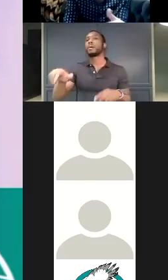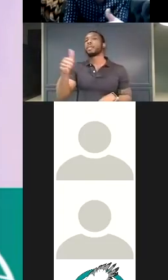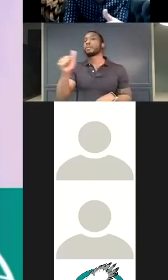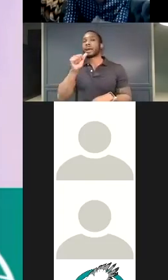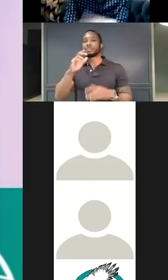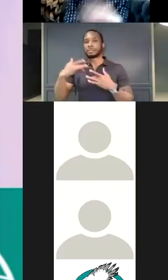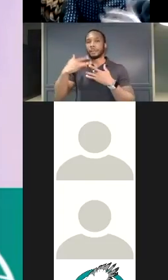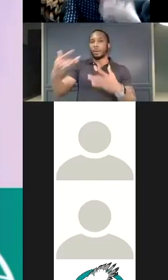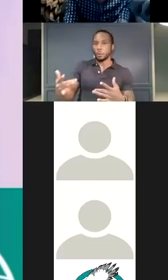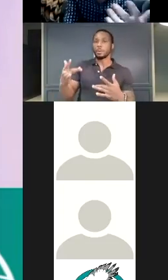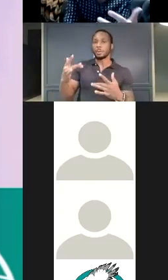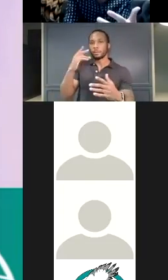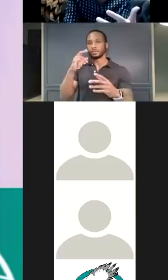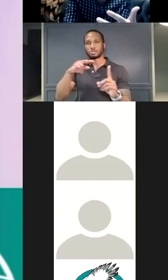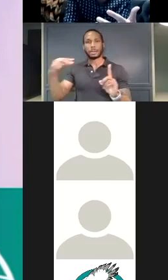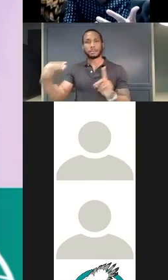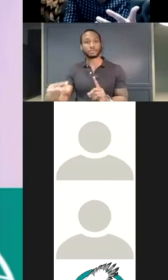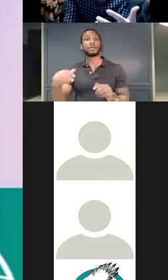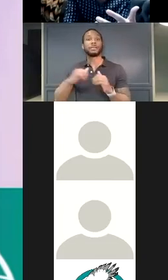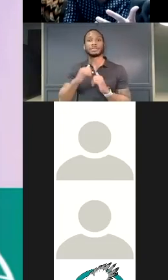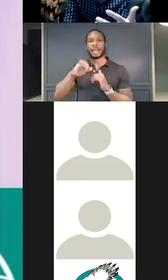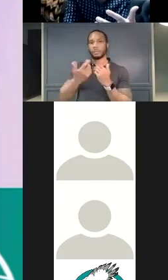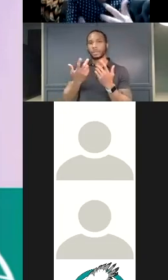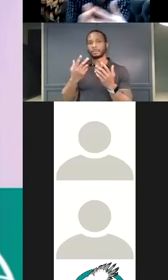how they kind of describe and define hearing voices.